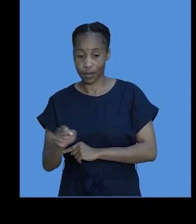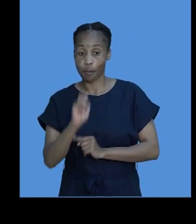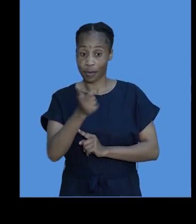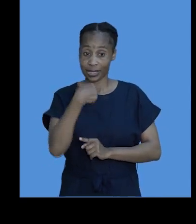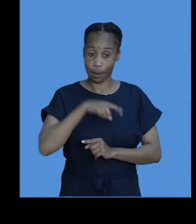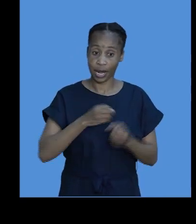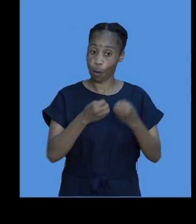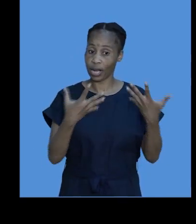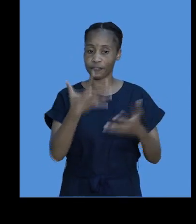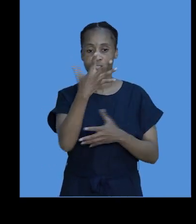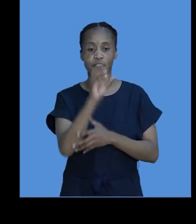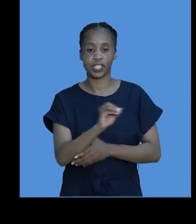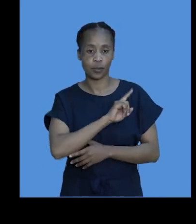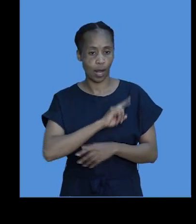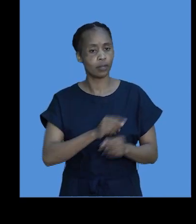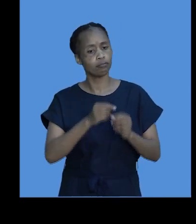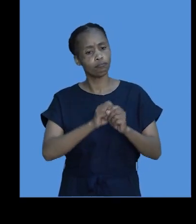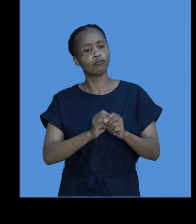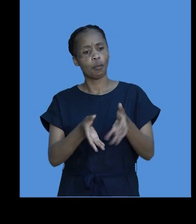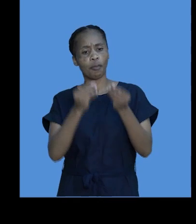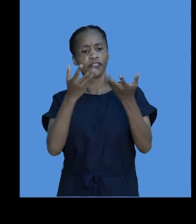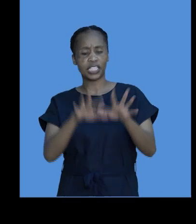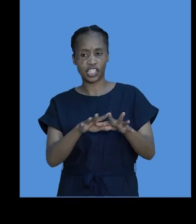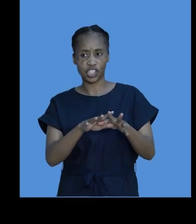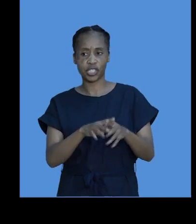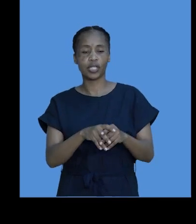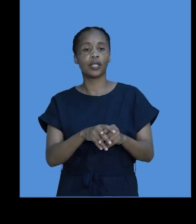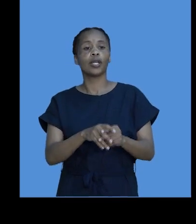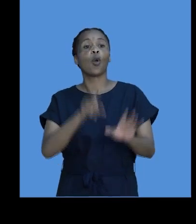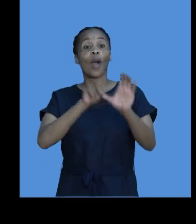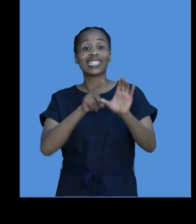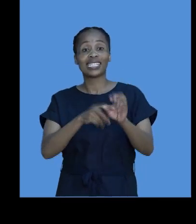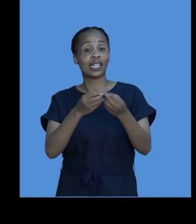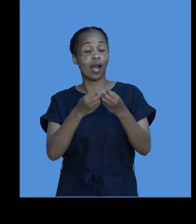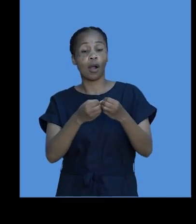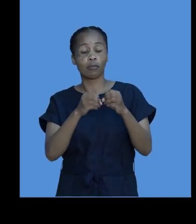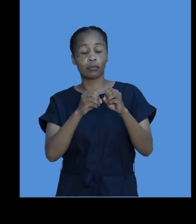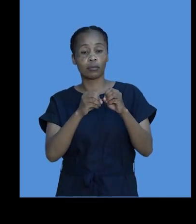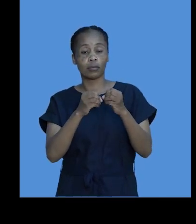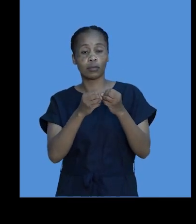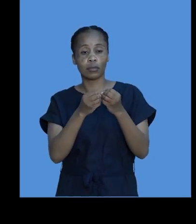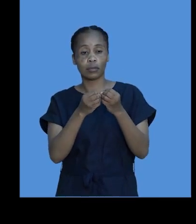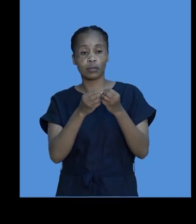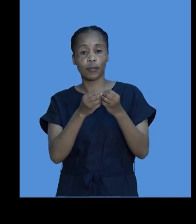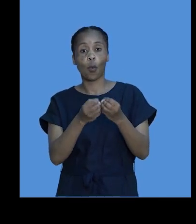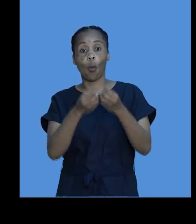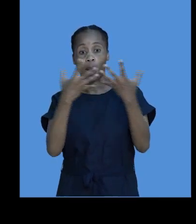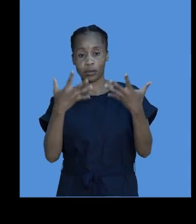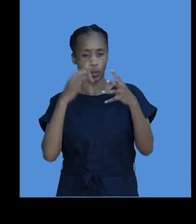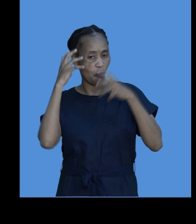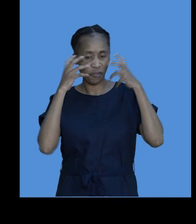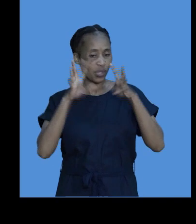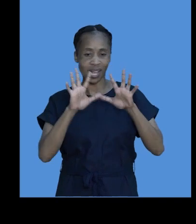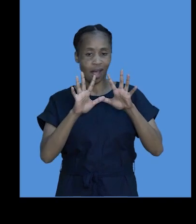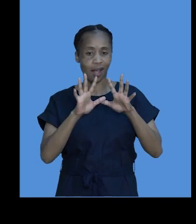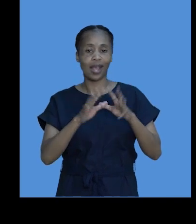the graph there, our price is 50, we've already identified that. Our quantity is 100 in brackets. Remember to put